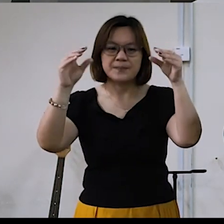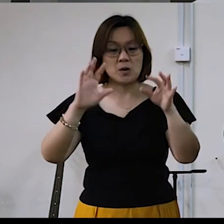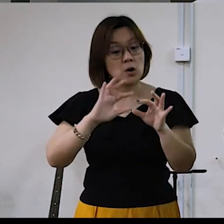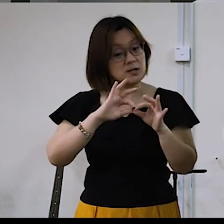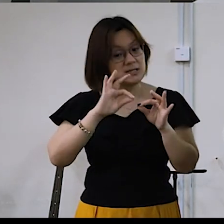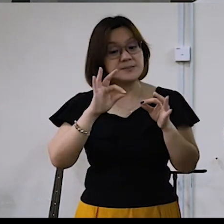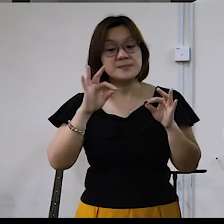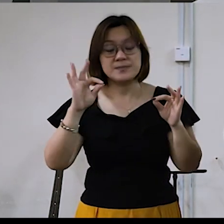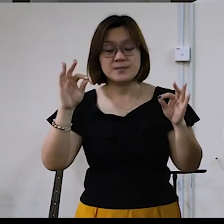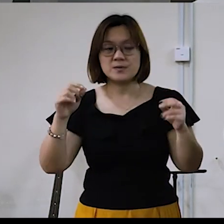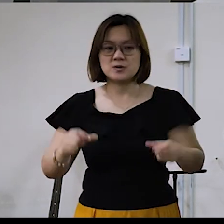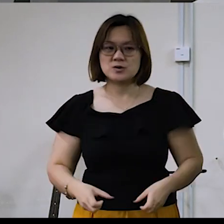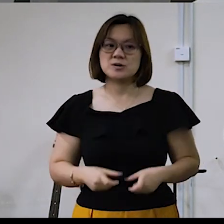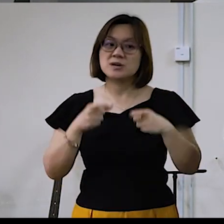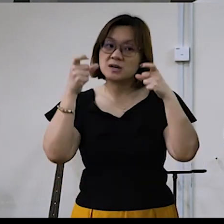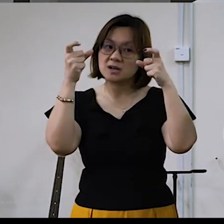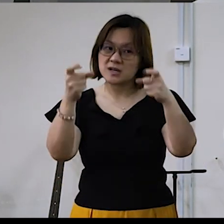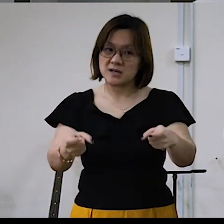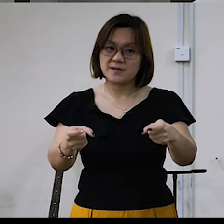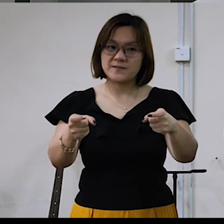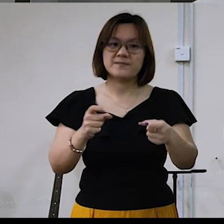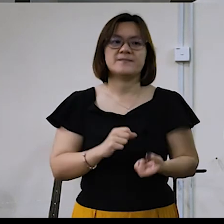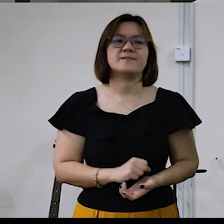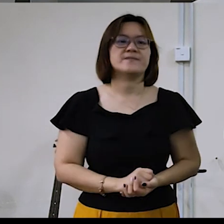amen? So please